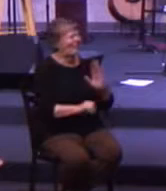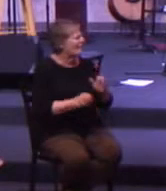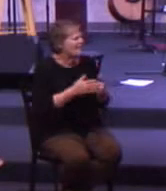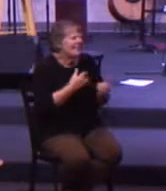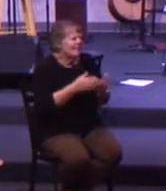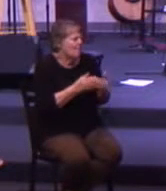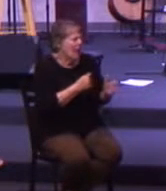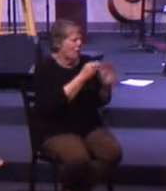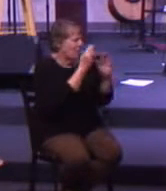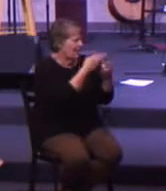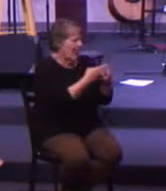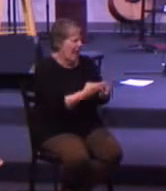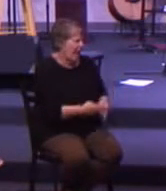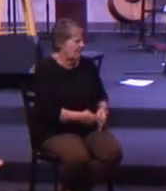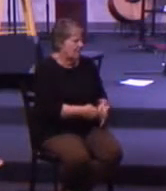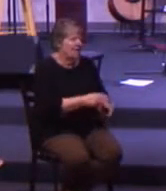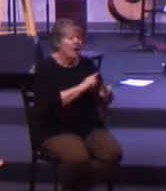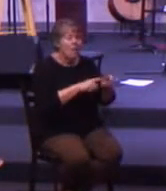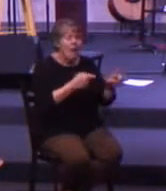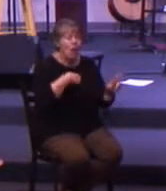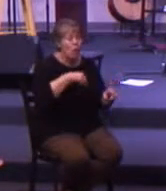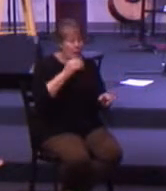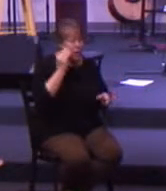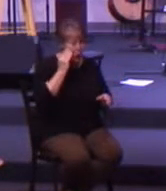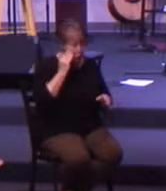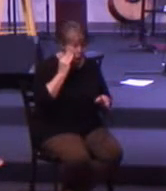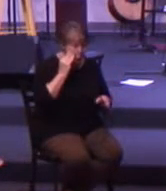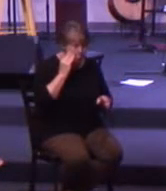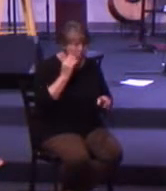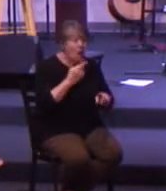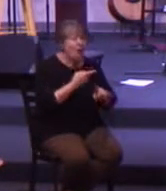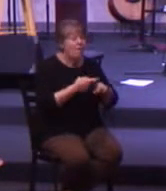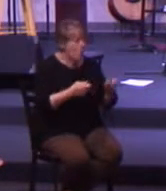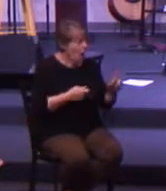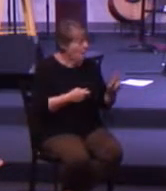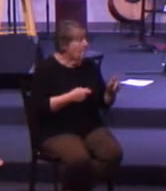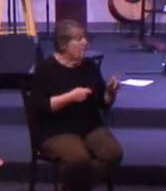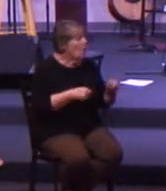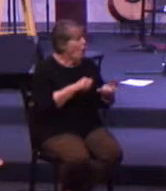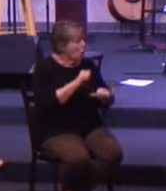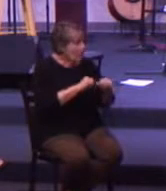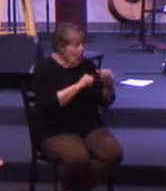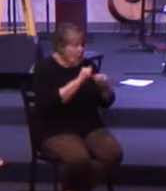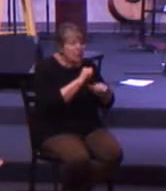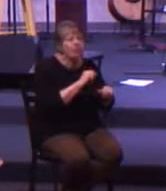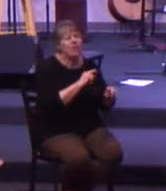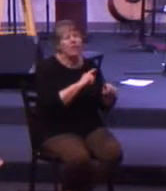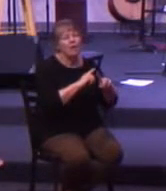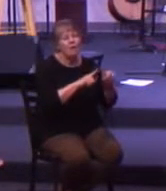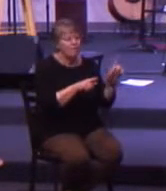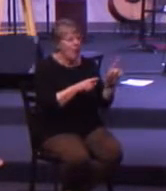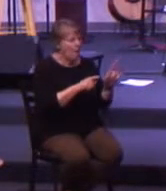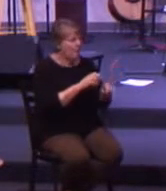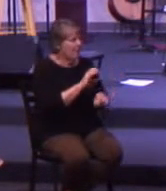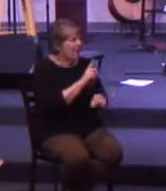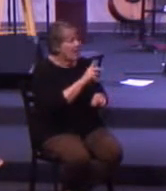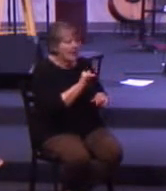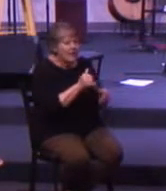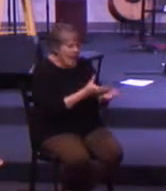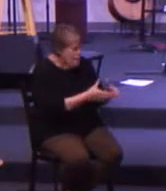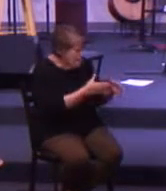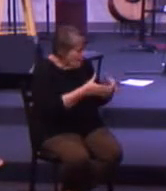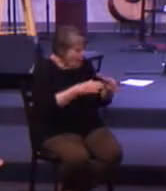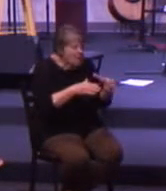are, but we know from archaeology, from the hieroglyphics that the Egyptians wrote, from clay pots that we find, from all the things